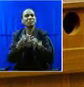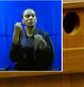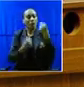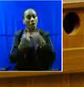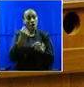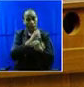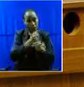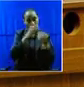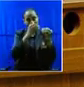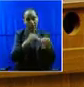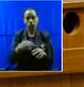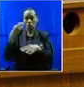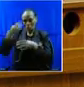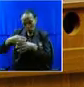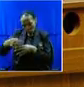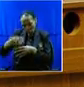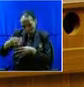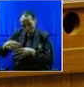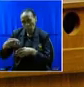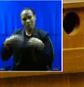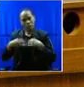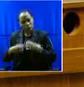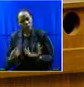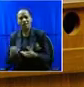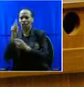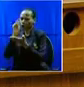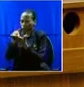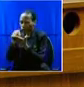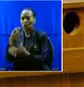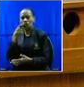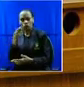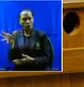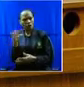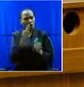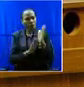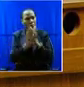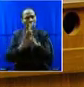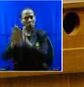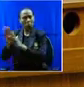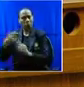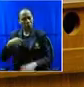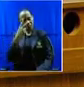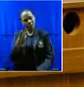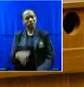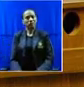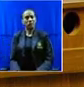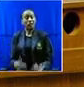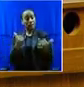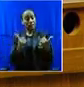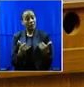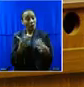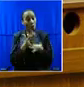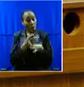the textile and clothing sector, poultry and sugar as well. A central pillar of this